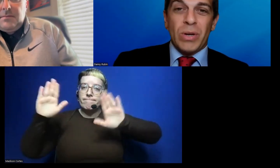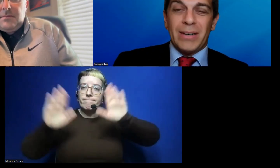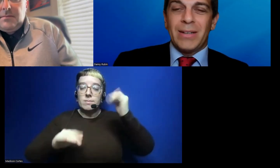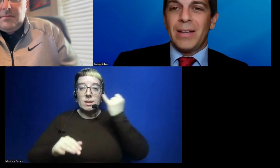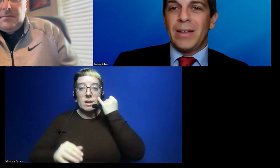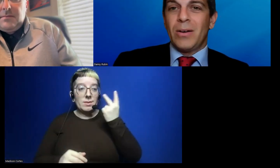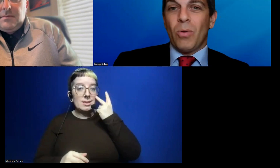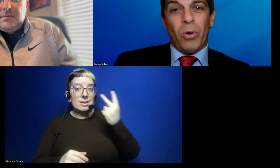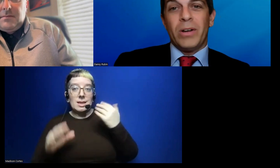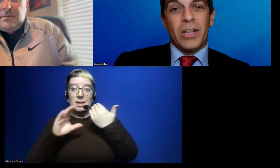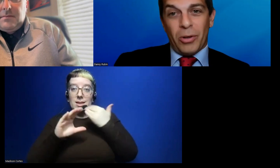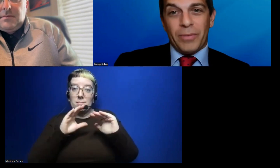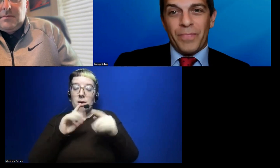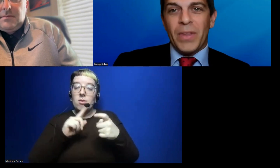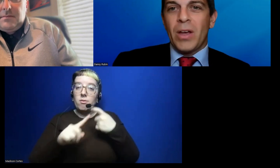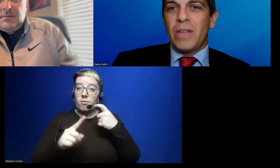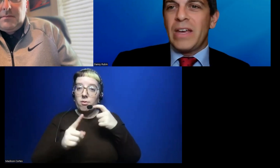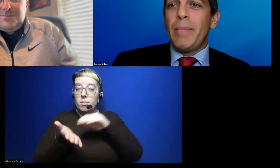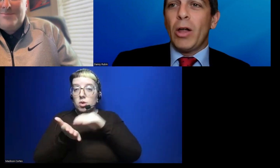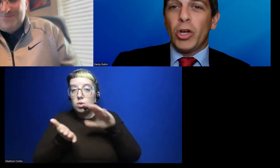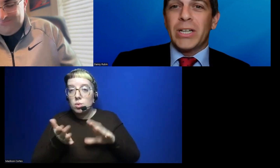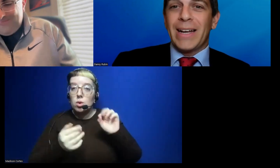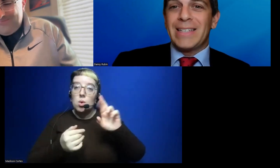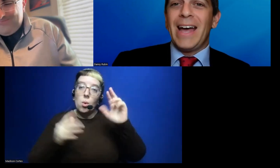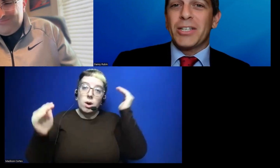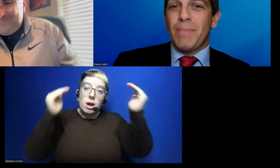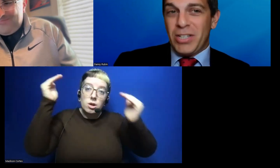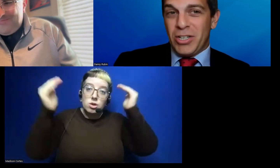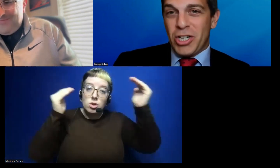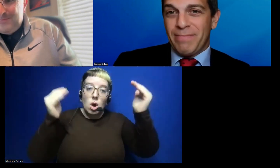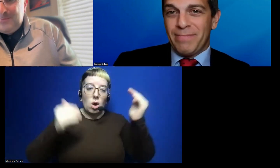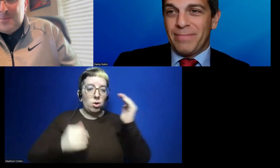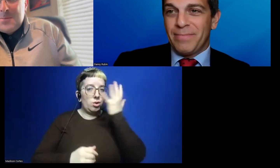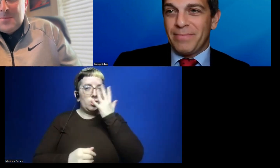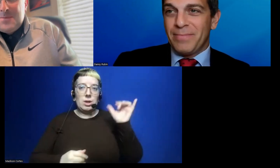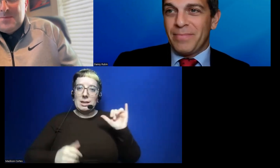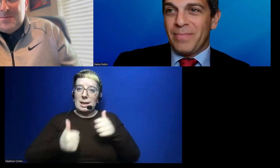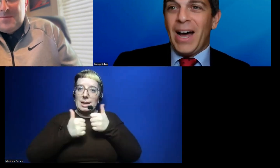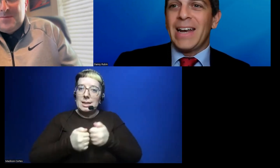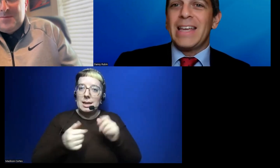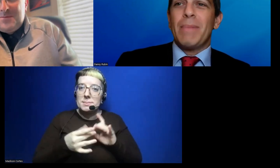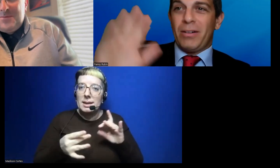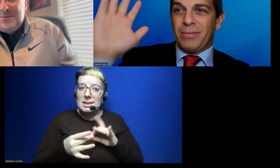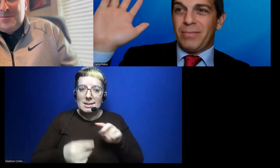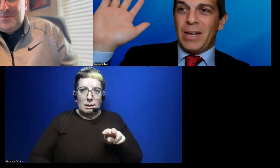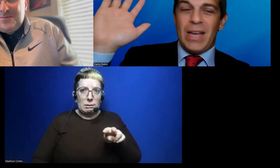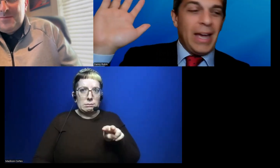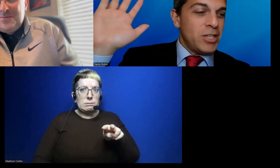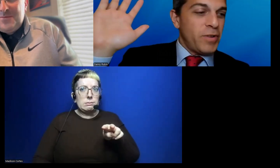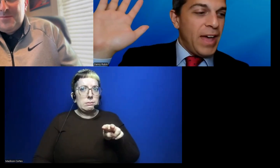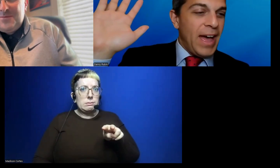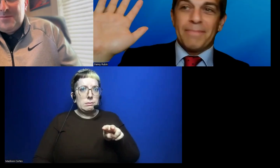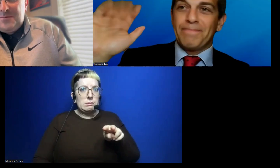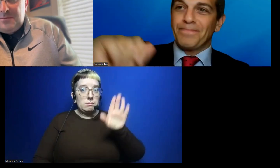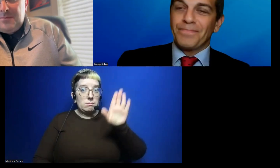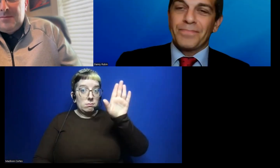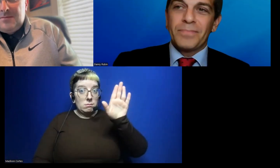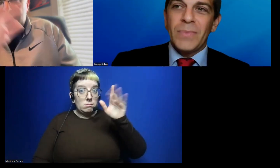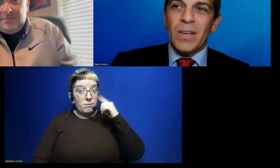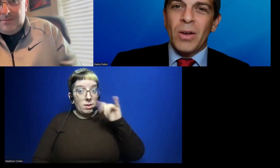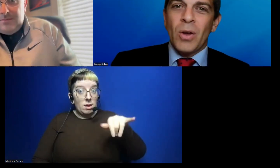from a student or an adult, and the email looked like a text message, not an email? Any hands for